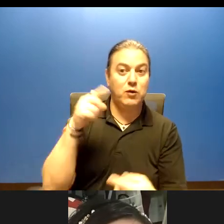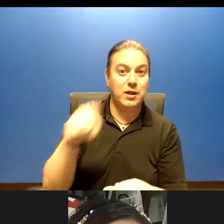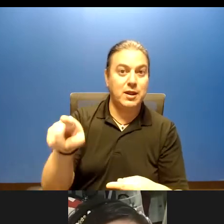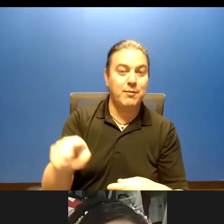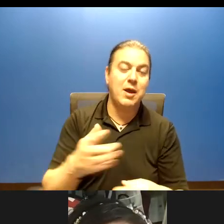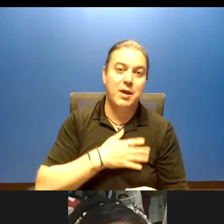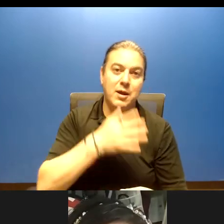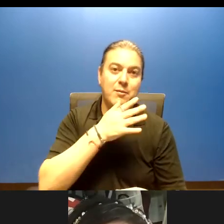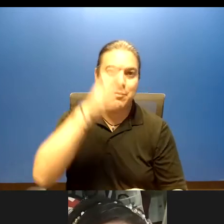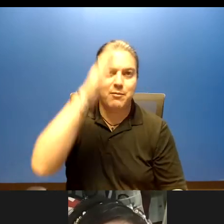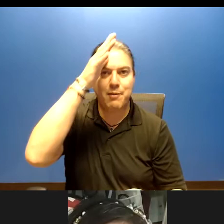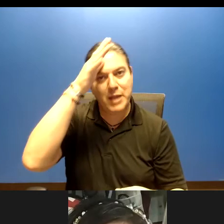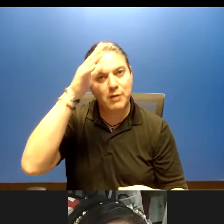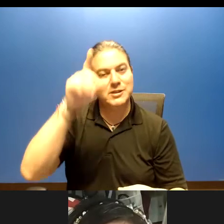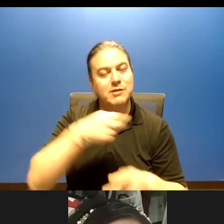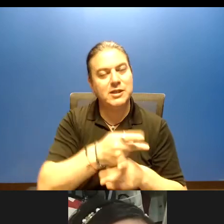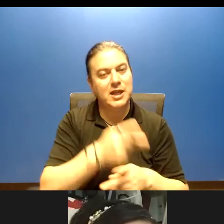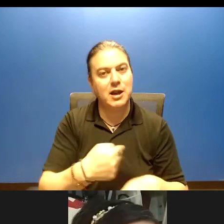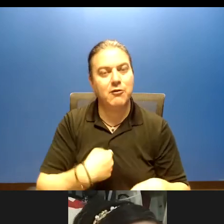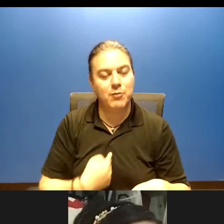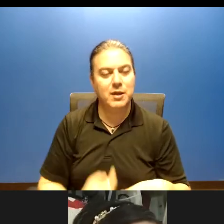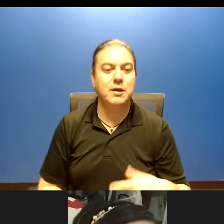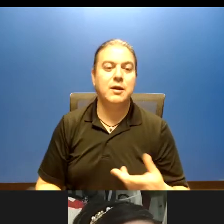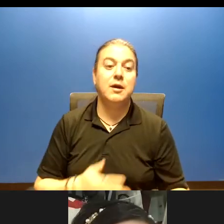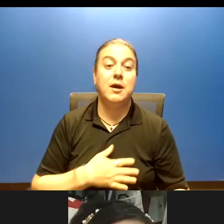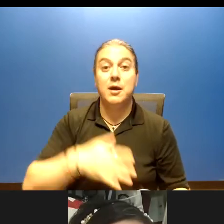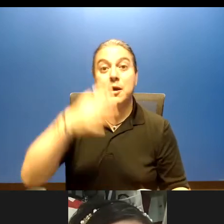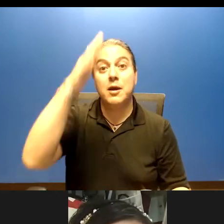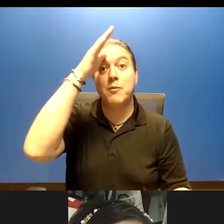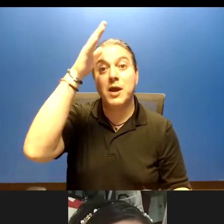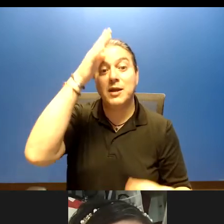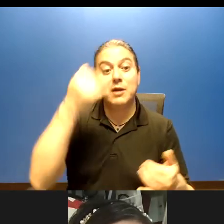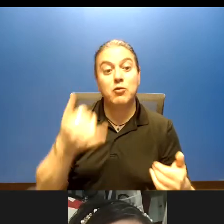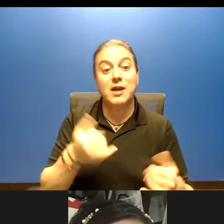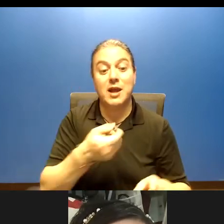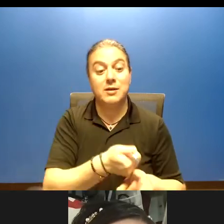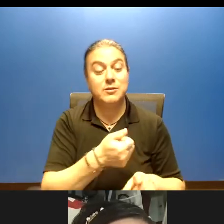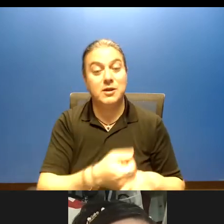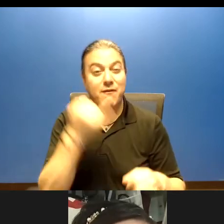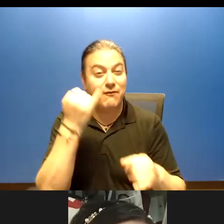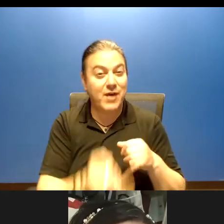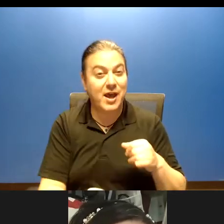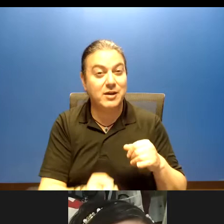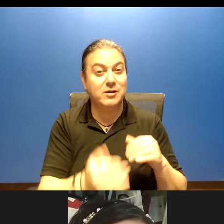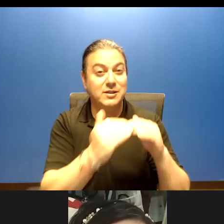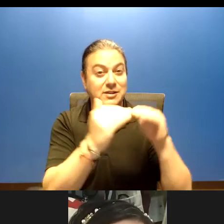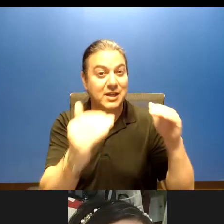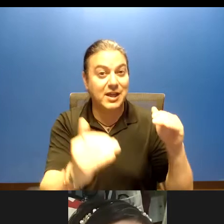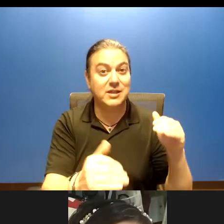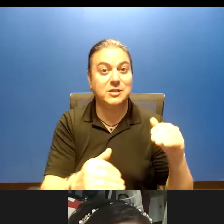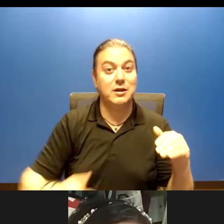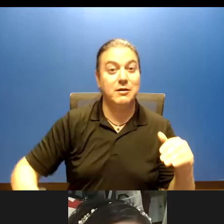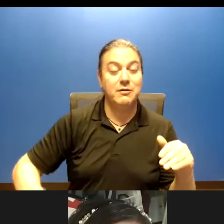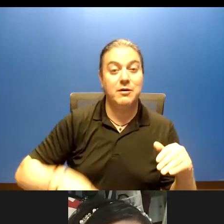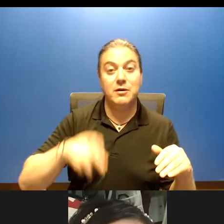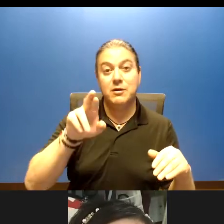getting more stressed themselves, sicker. My dad is final stage renal disease. He goes to dialysis. My mother's also